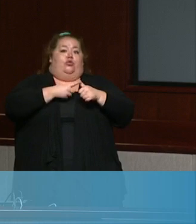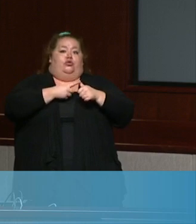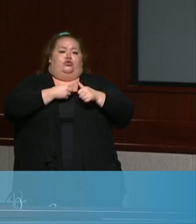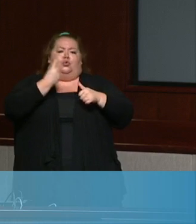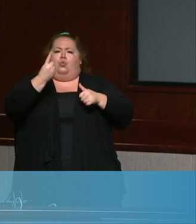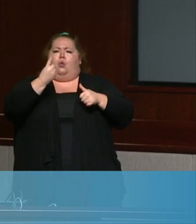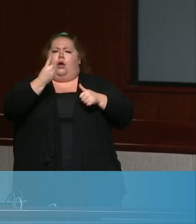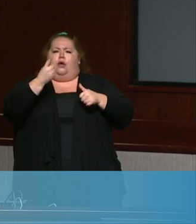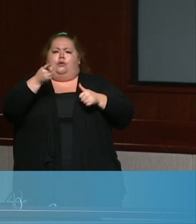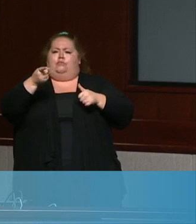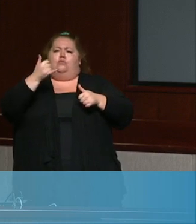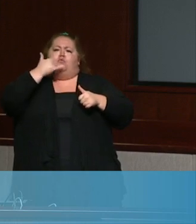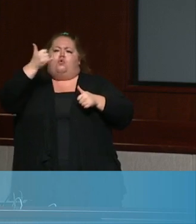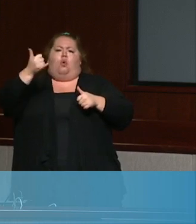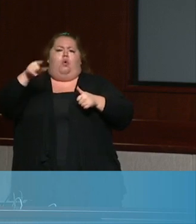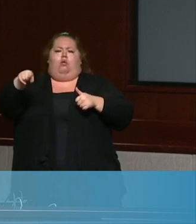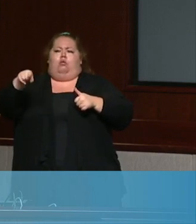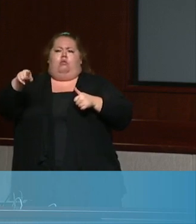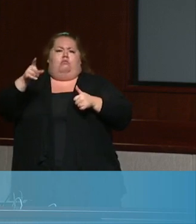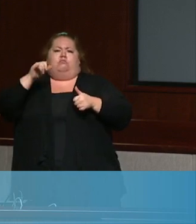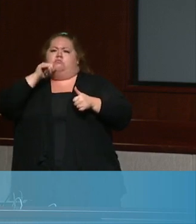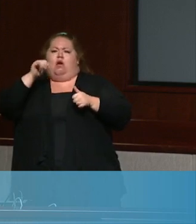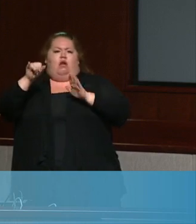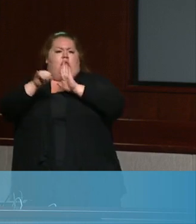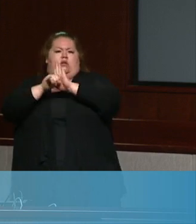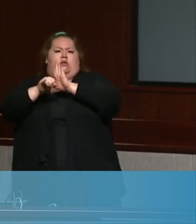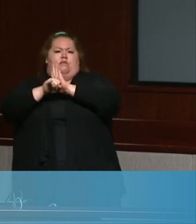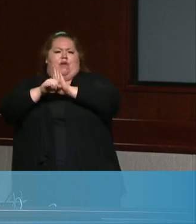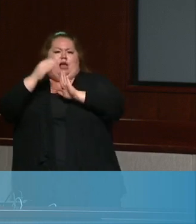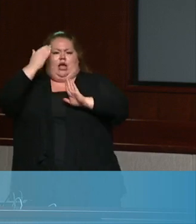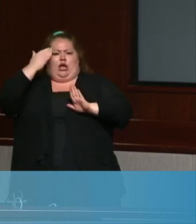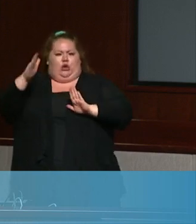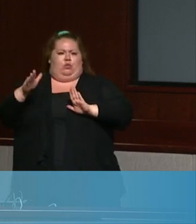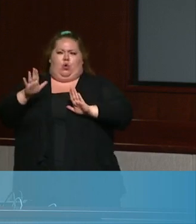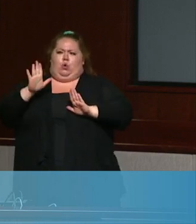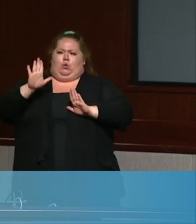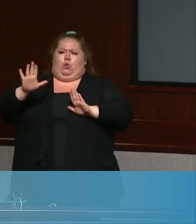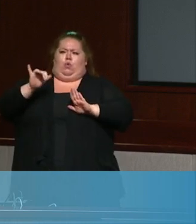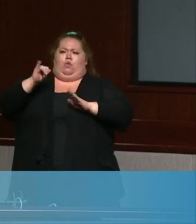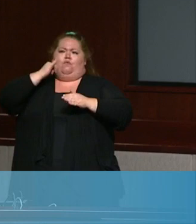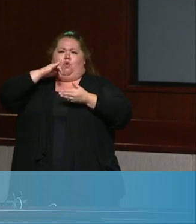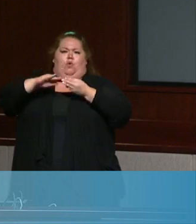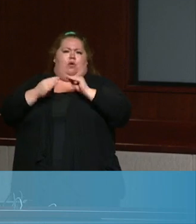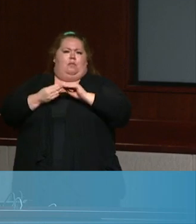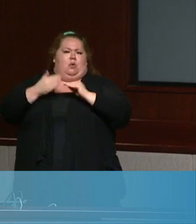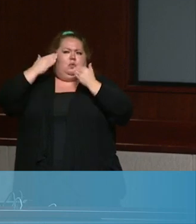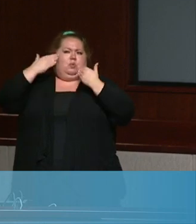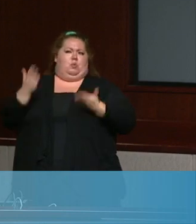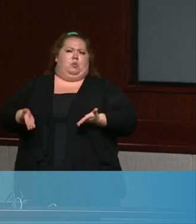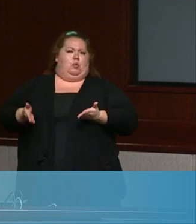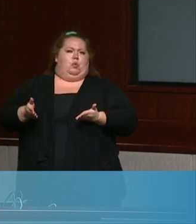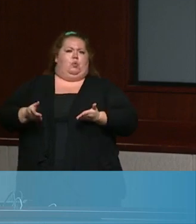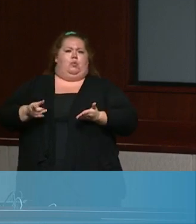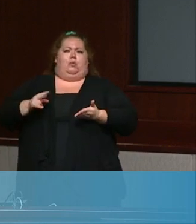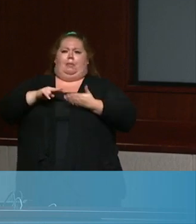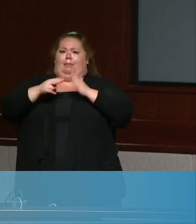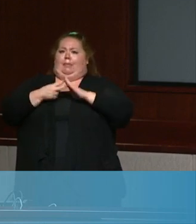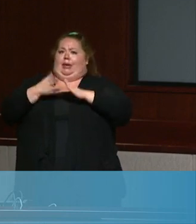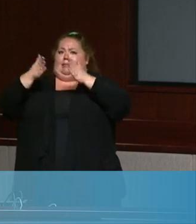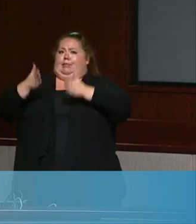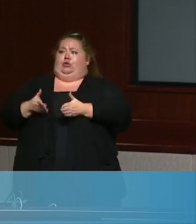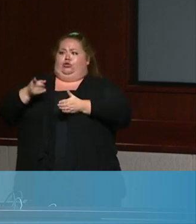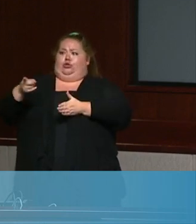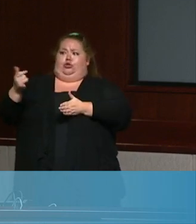unidentified caller. I don't want to call out your phone number, but there is someone that we don't know which media outlet